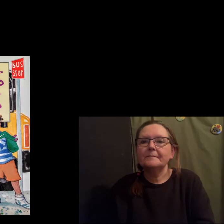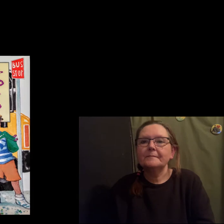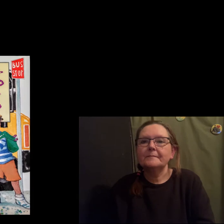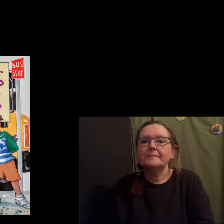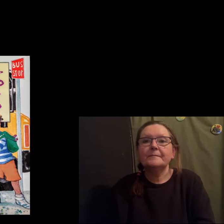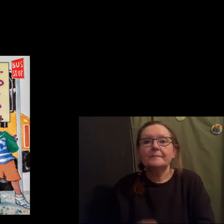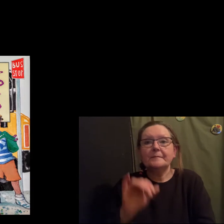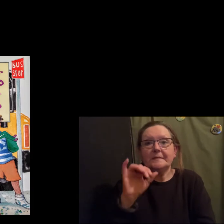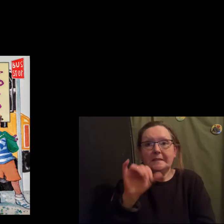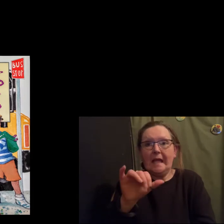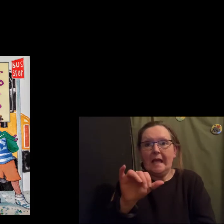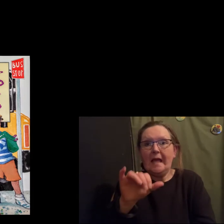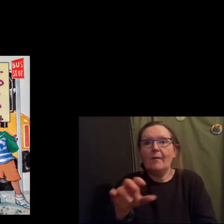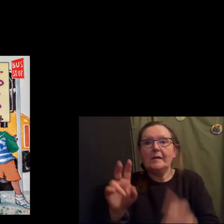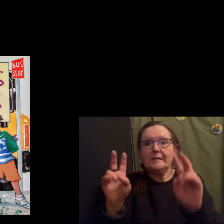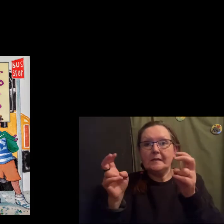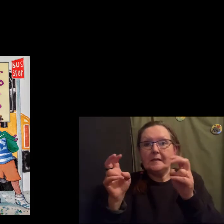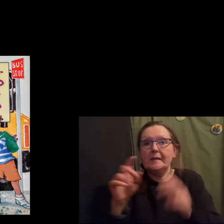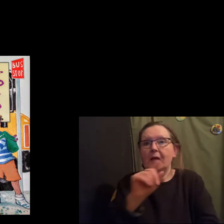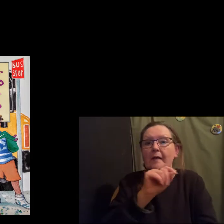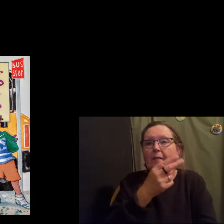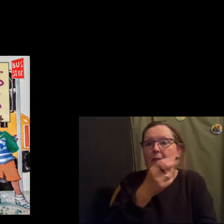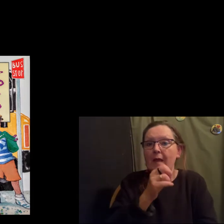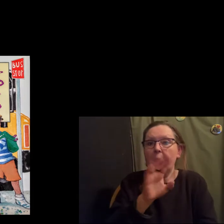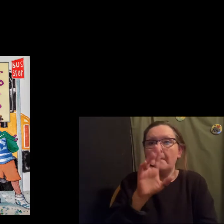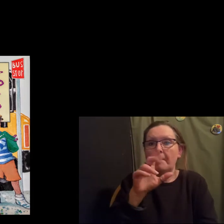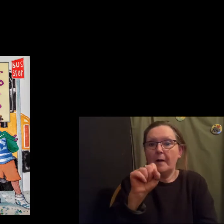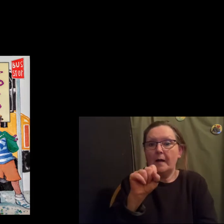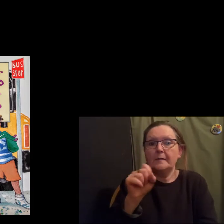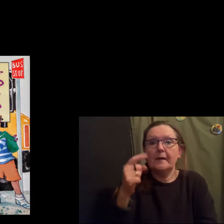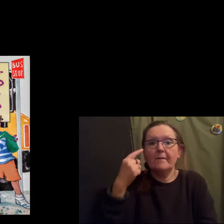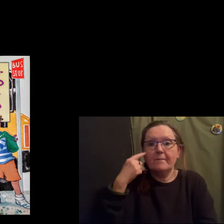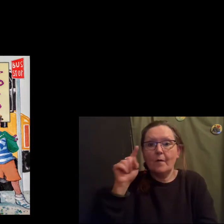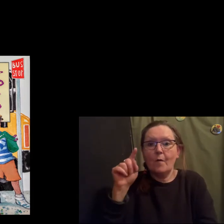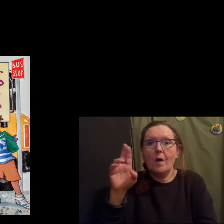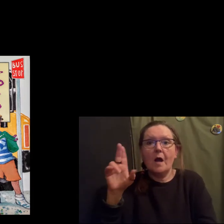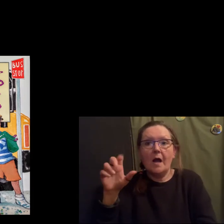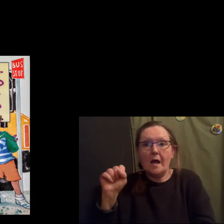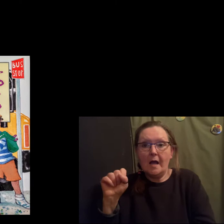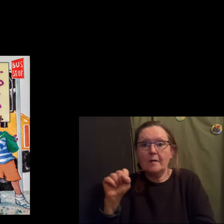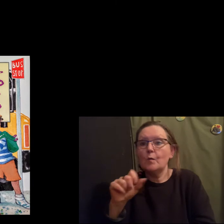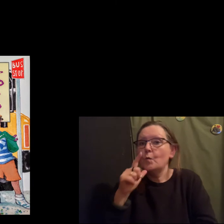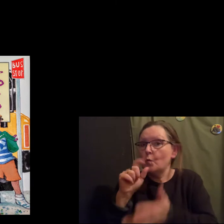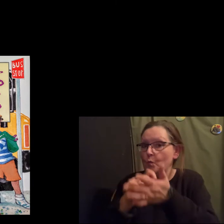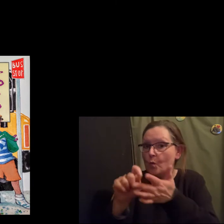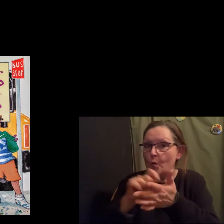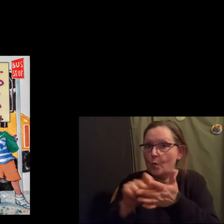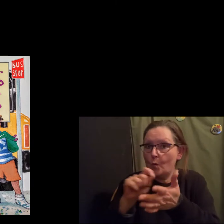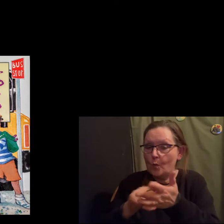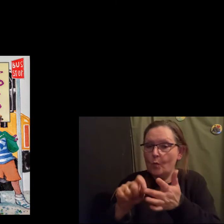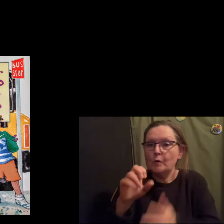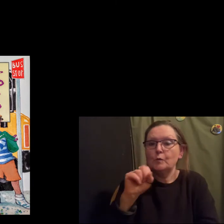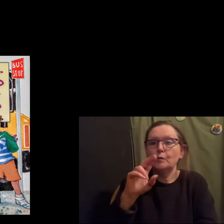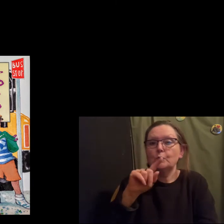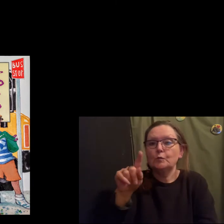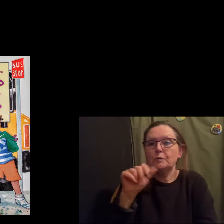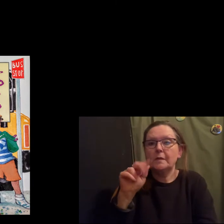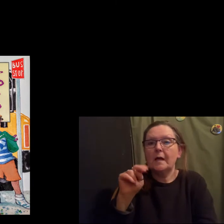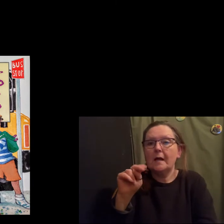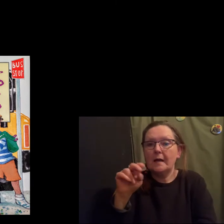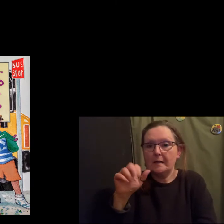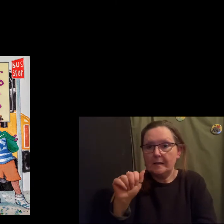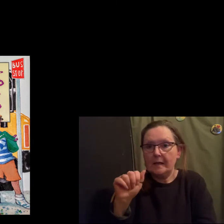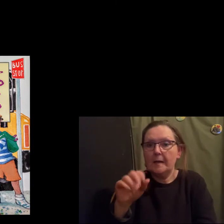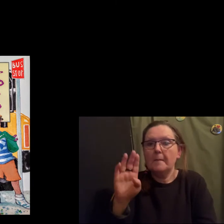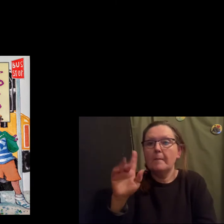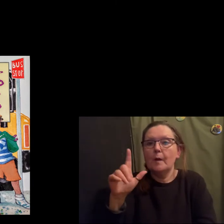This story is called The Bus for Us. It's by Suzanne Bloom. And the interesting thing about it, this one is it's